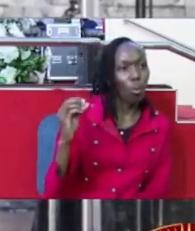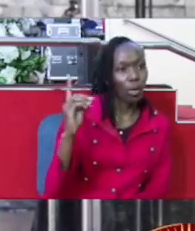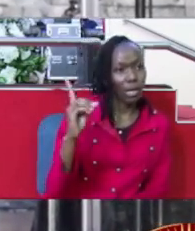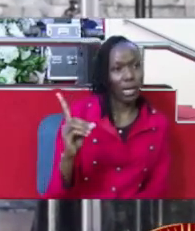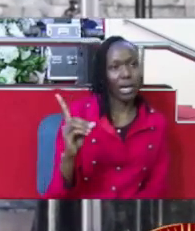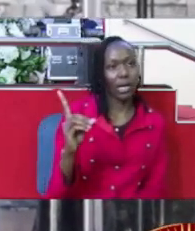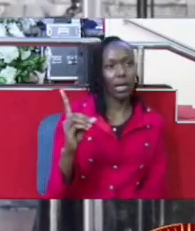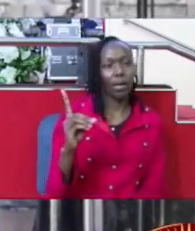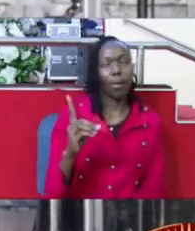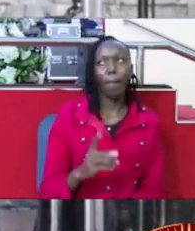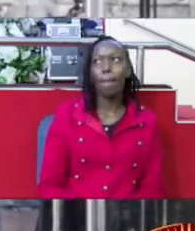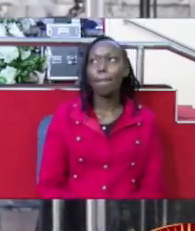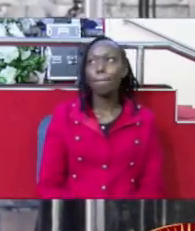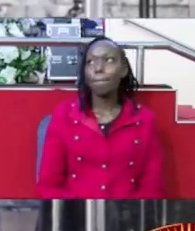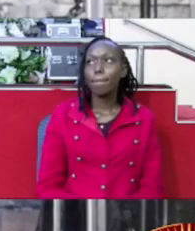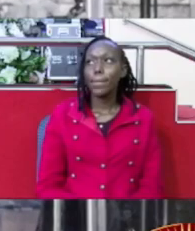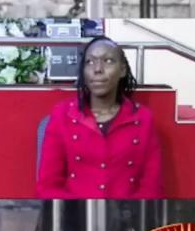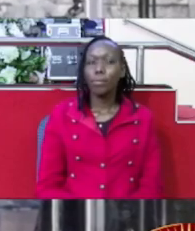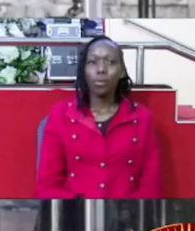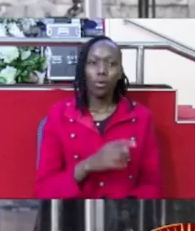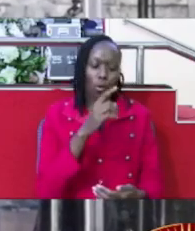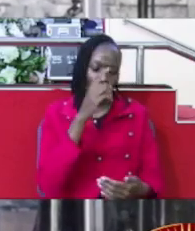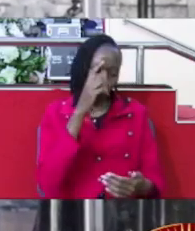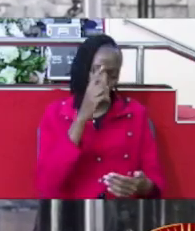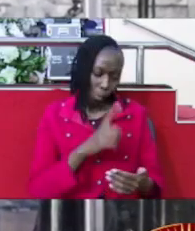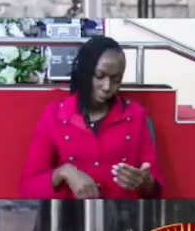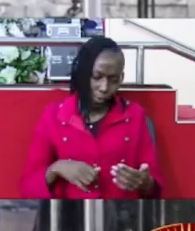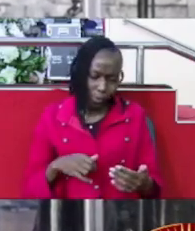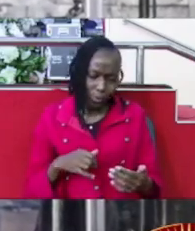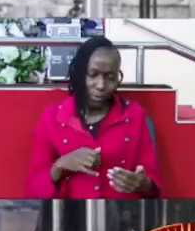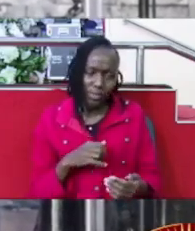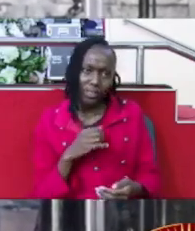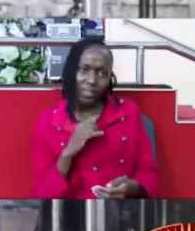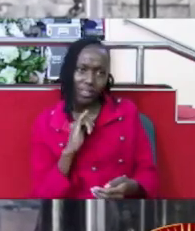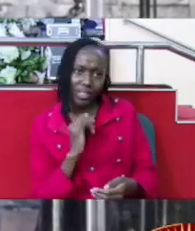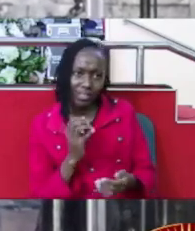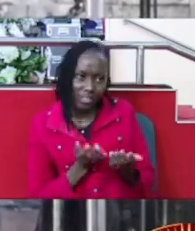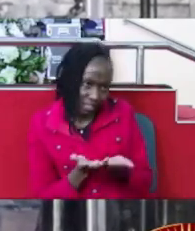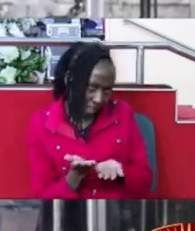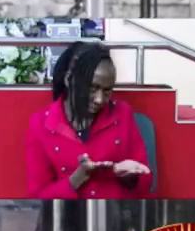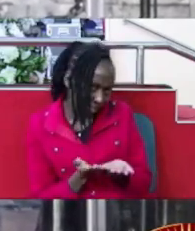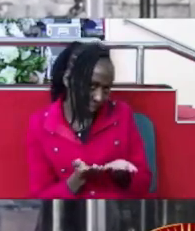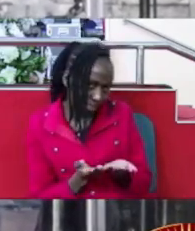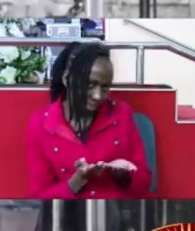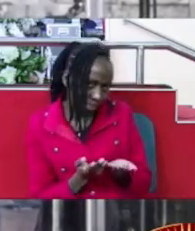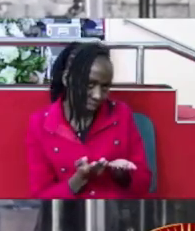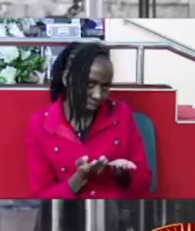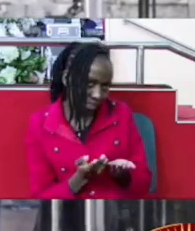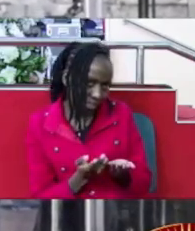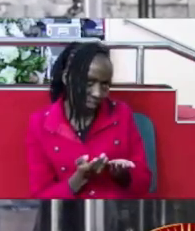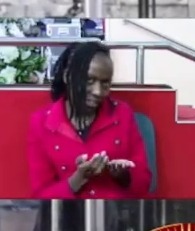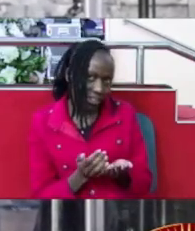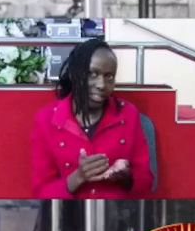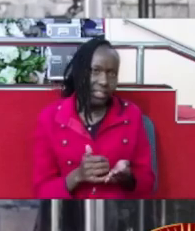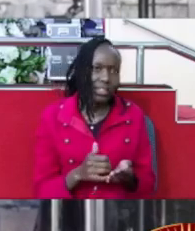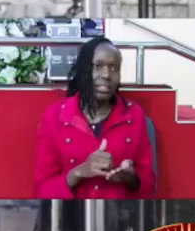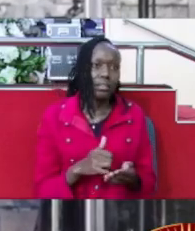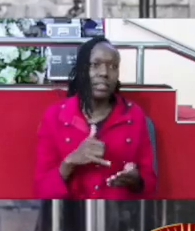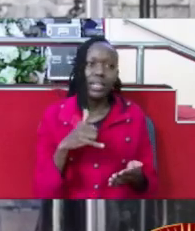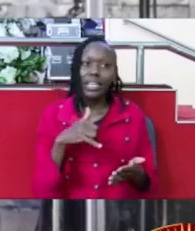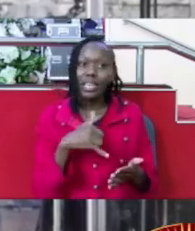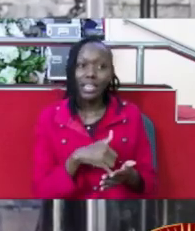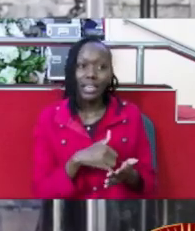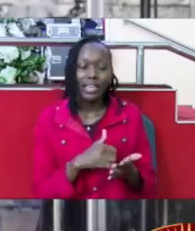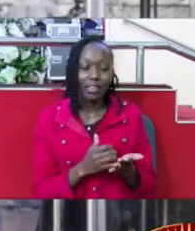kutumika. So what is service? Huduma ni nini? It's an act of help or assistance.